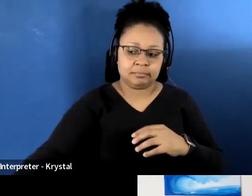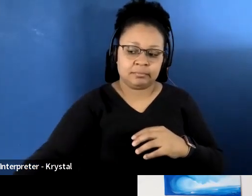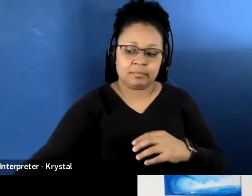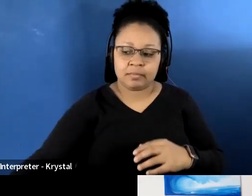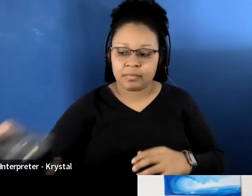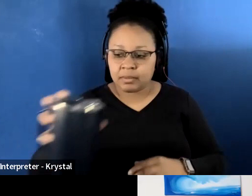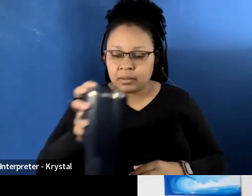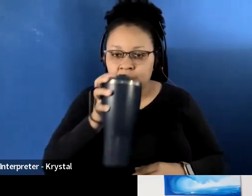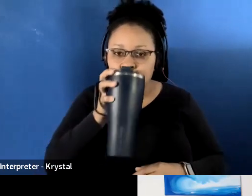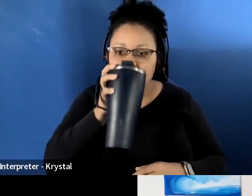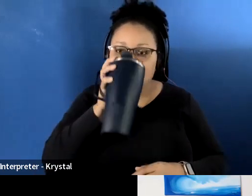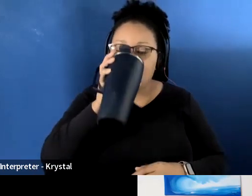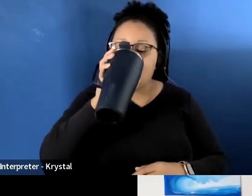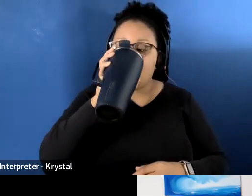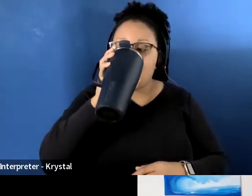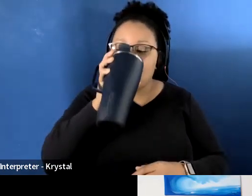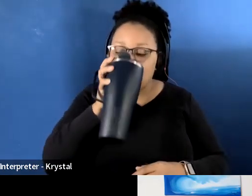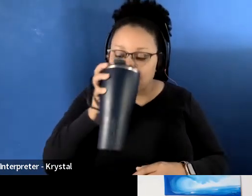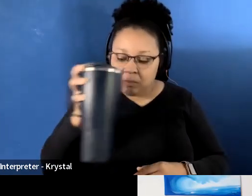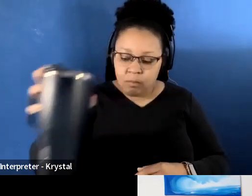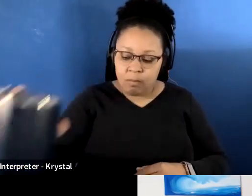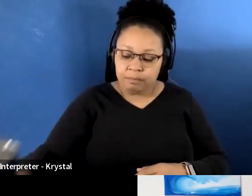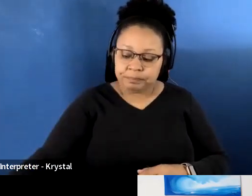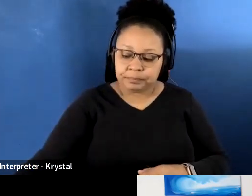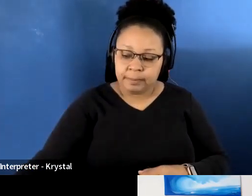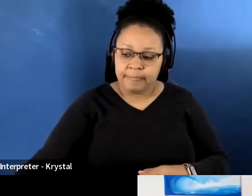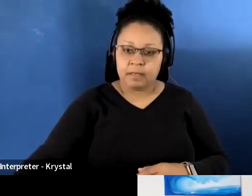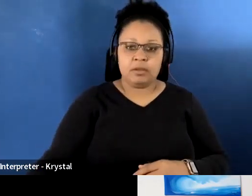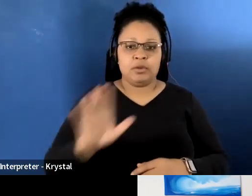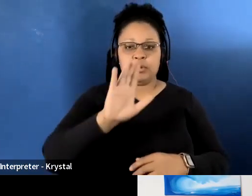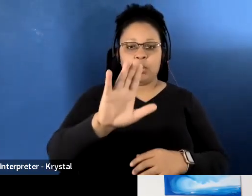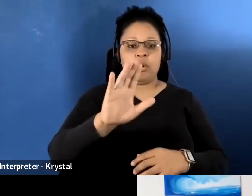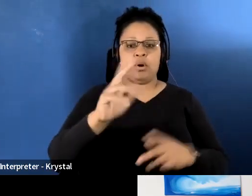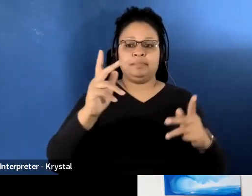What would be your worst habit, and what is keeping you from beating it?